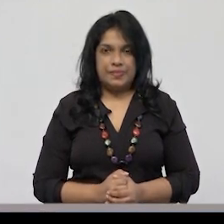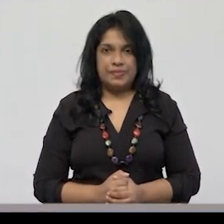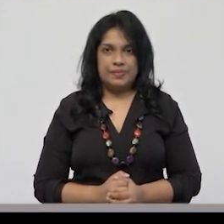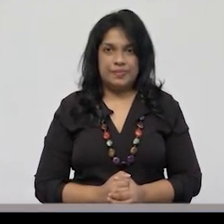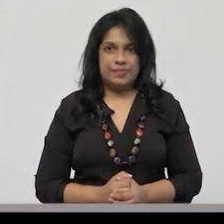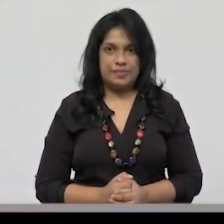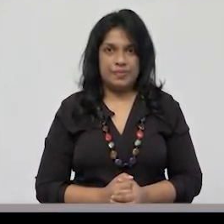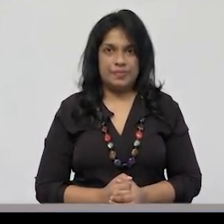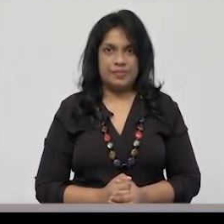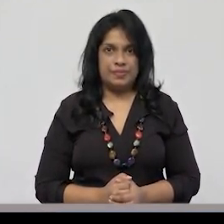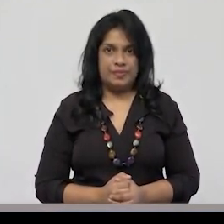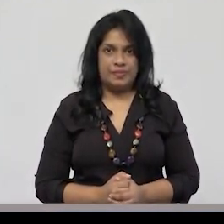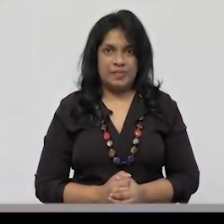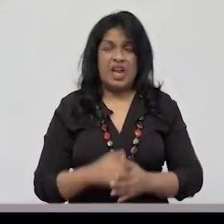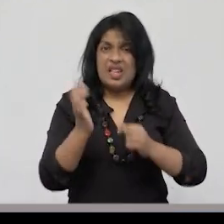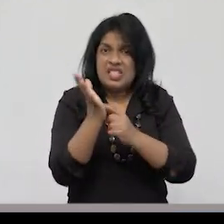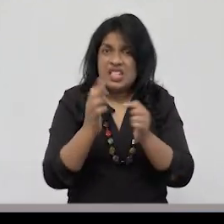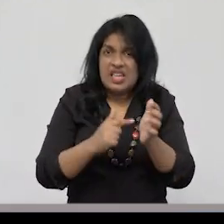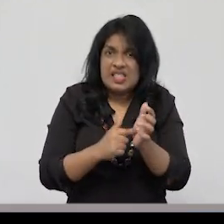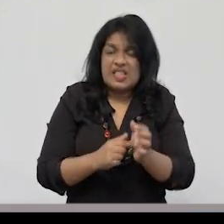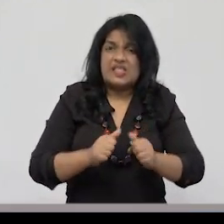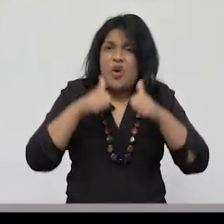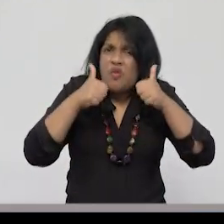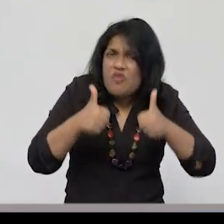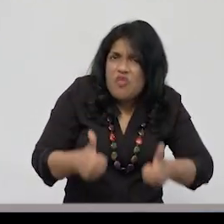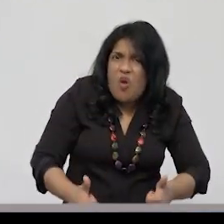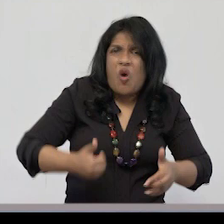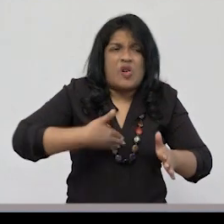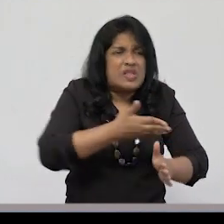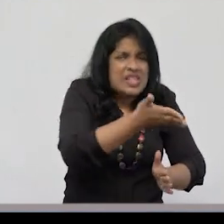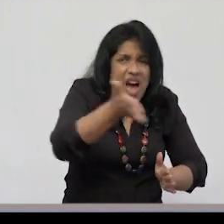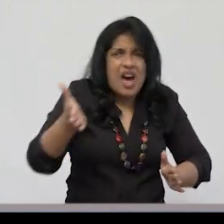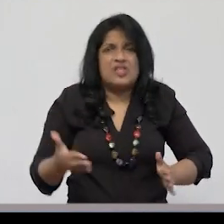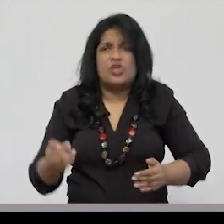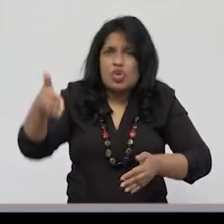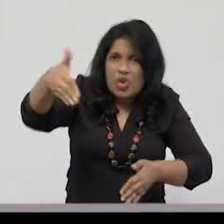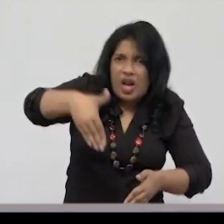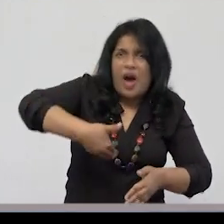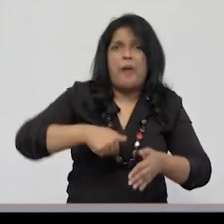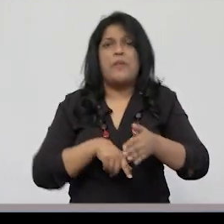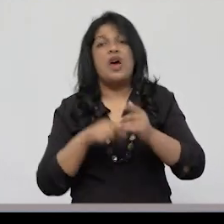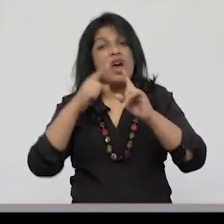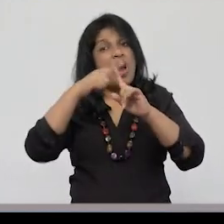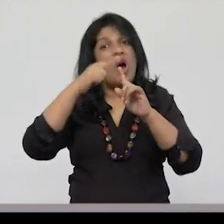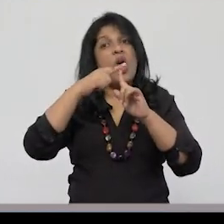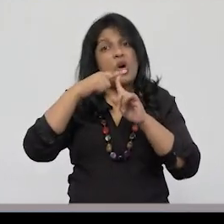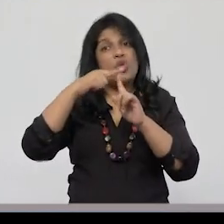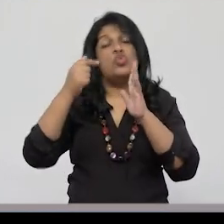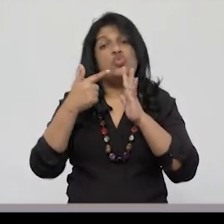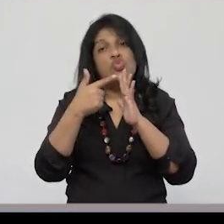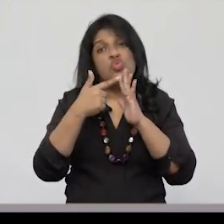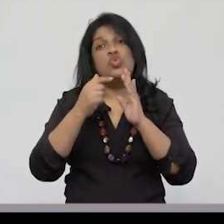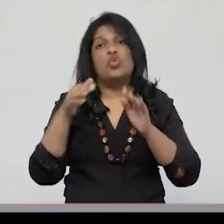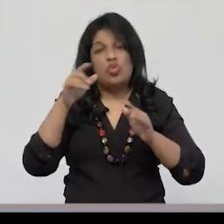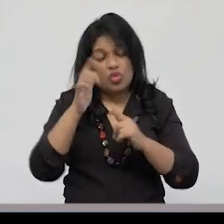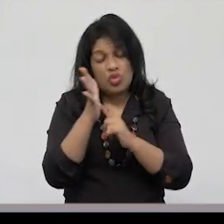Right? Because he wanted them to come. But you know, today I want to show you what I've seen more lately. You know, and you've seen this. I know